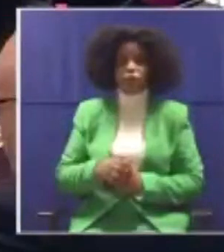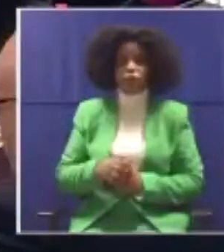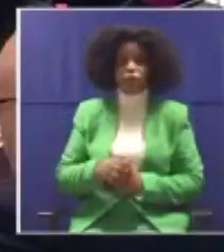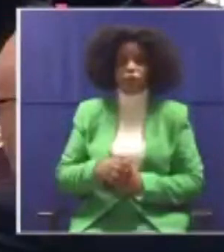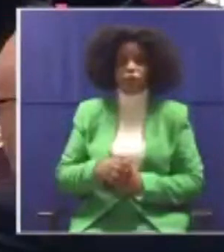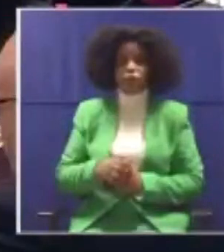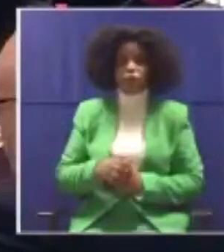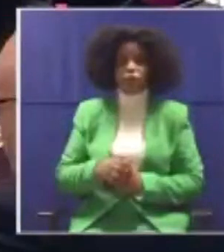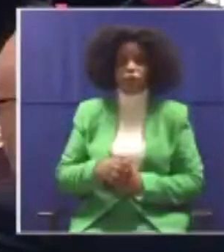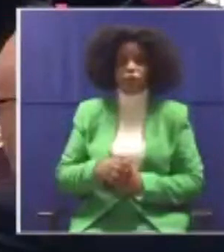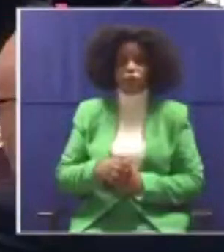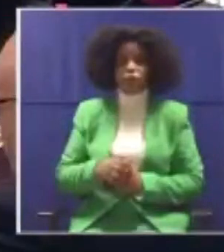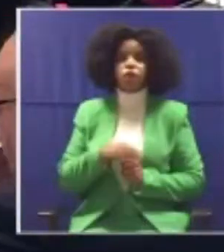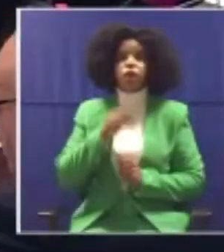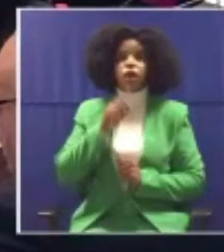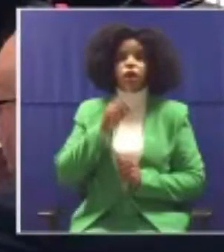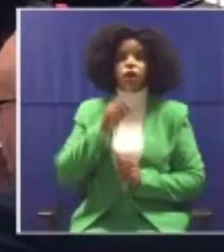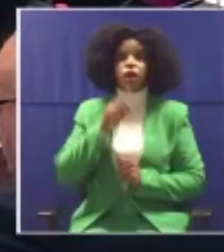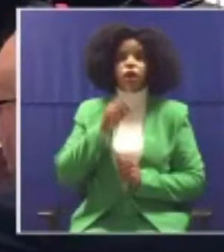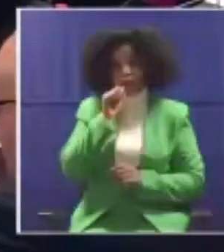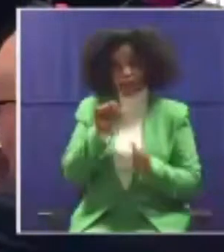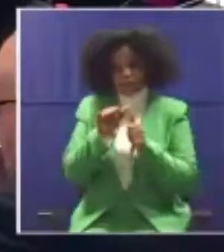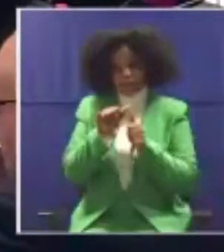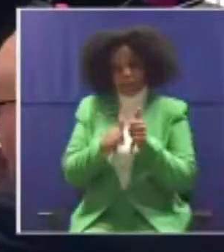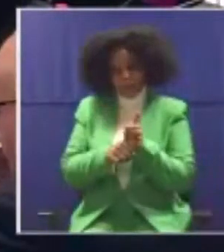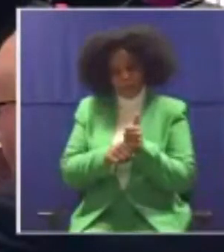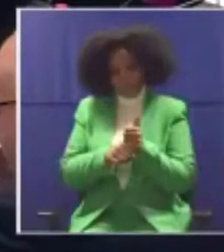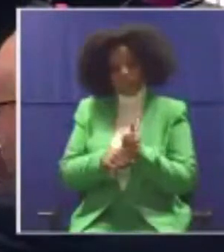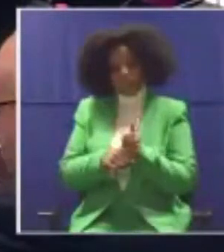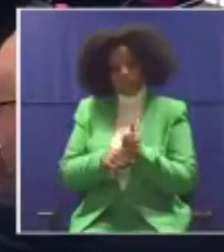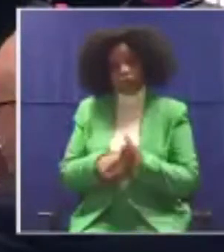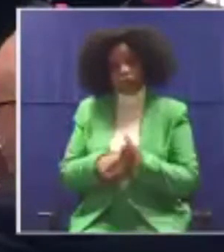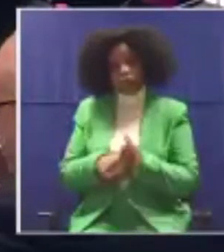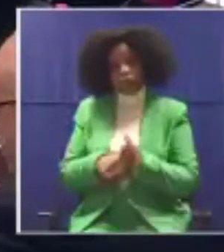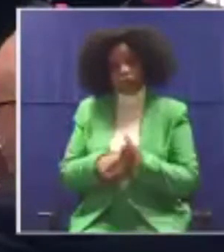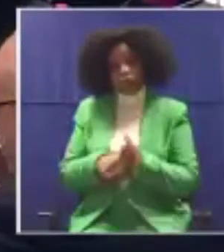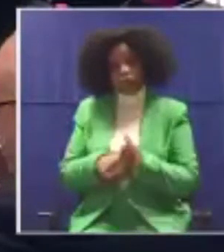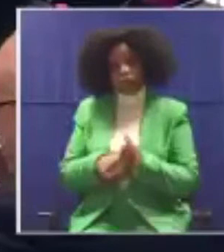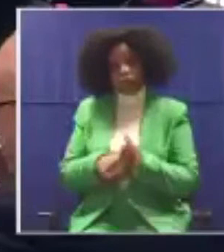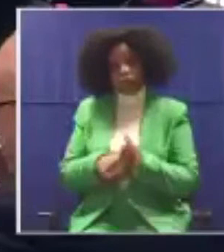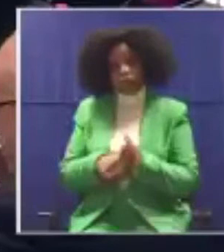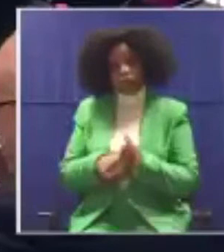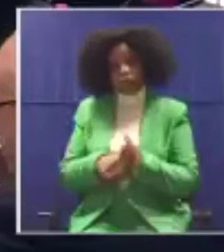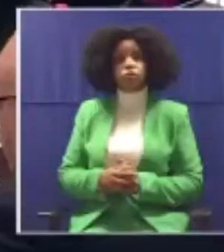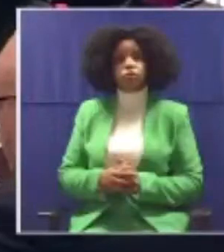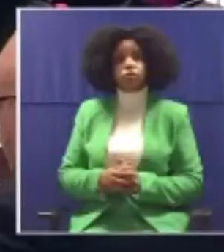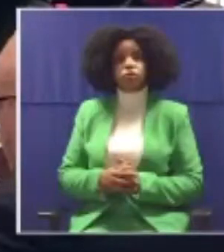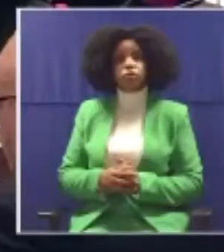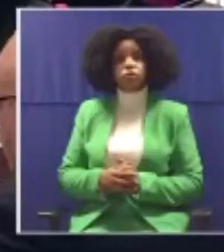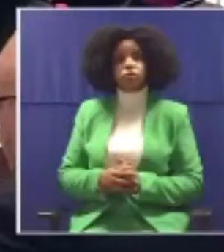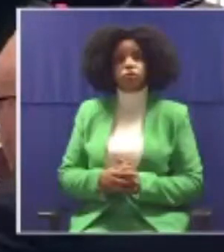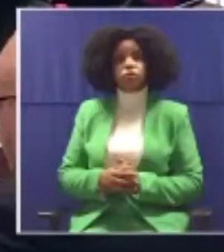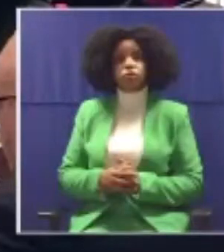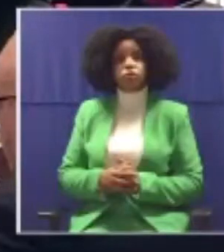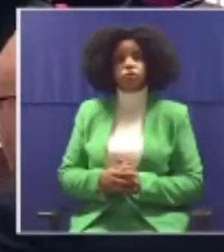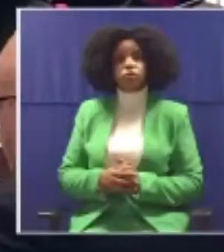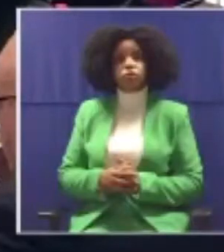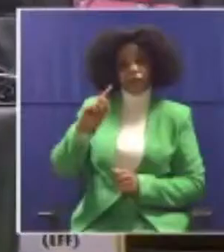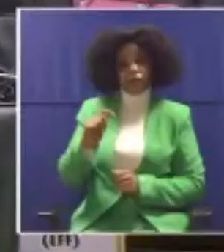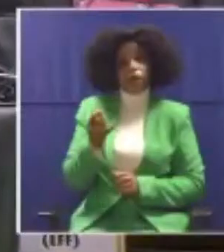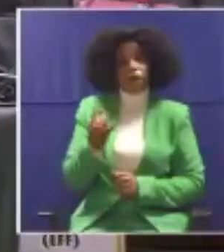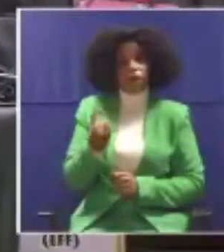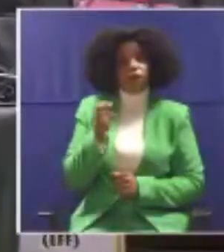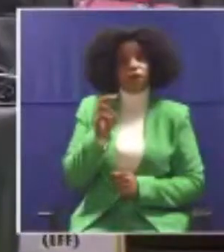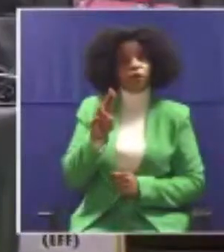Mr. Deputy President, according to the Children's Institute based at UCT, there are approximately 25,000